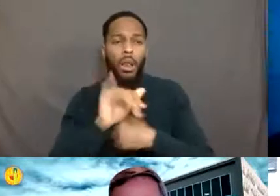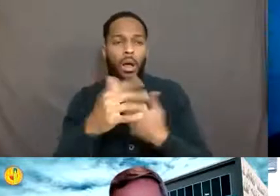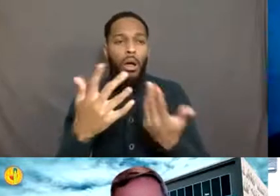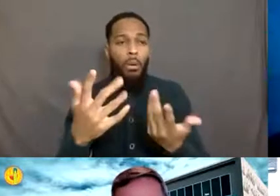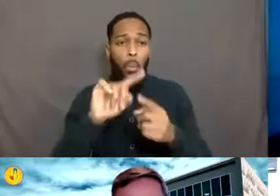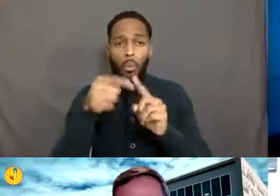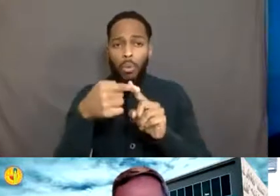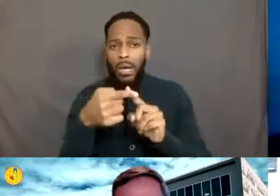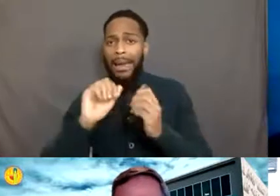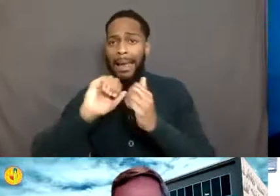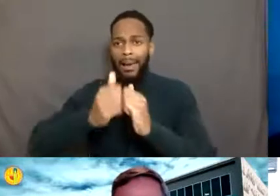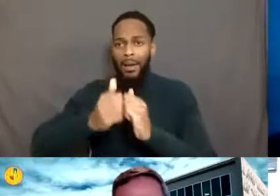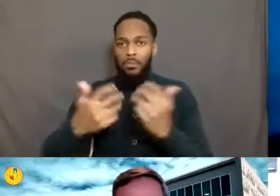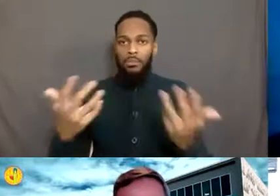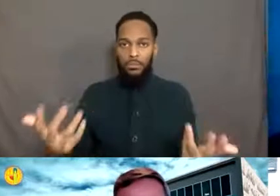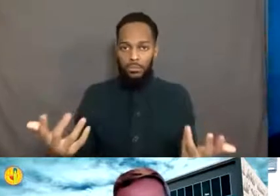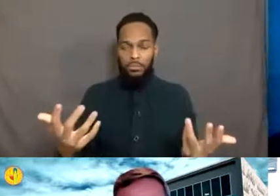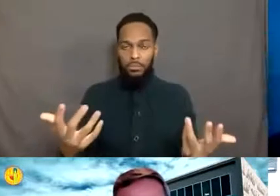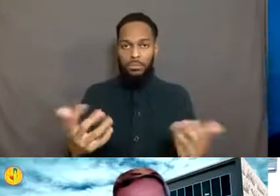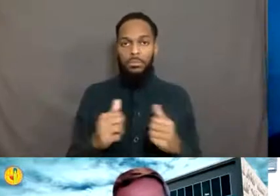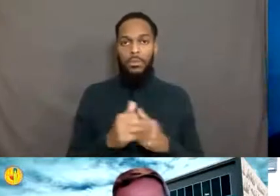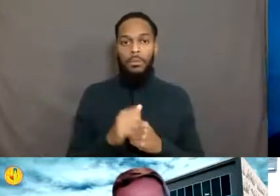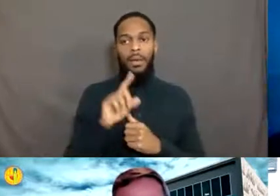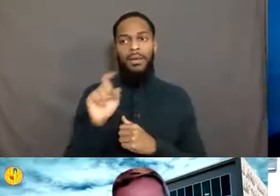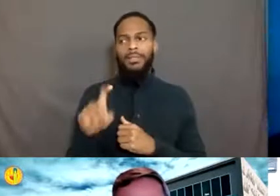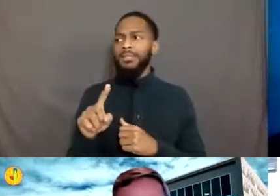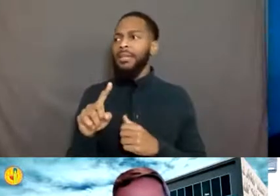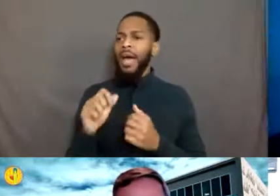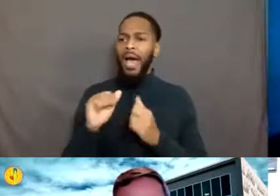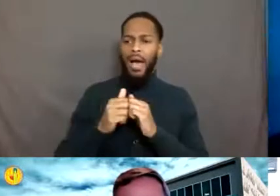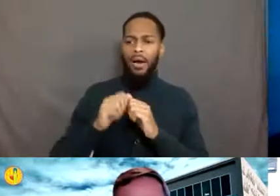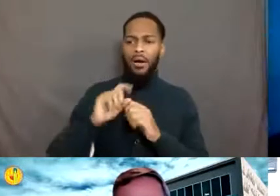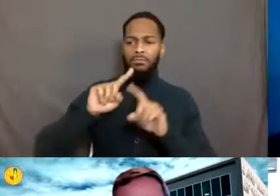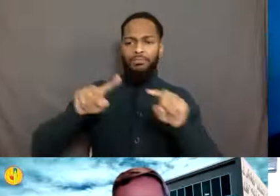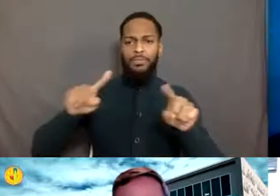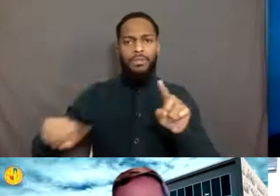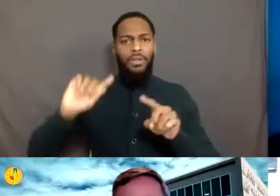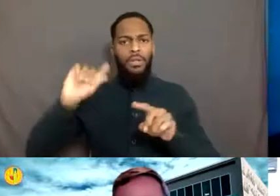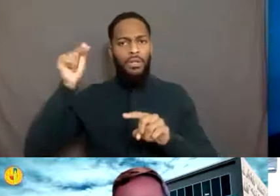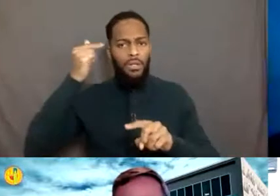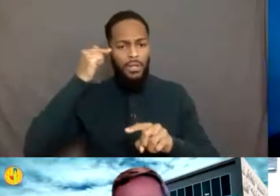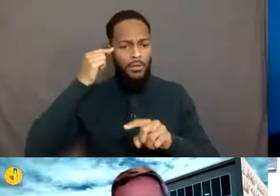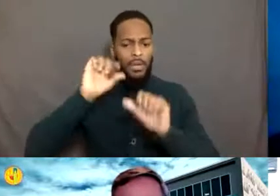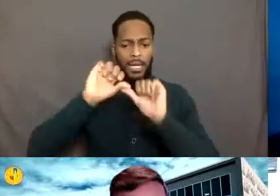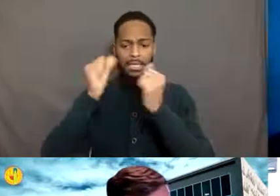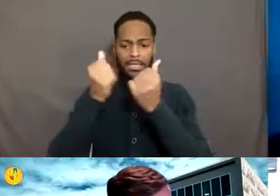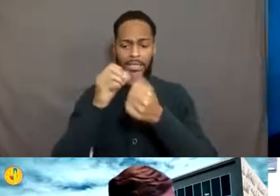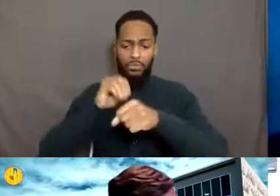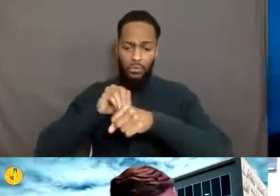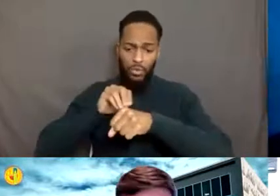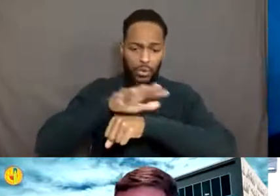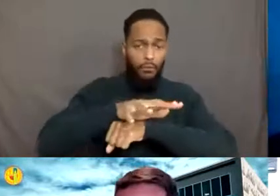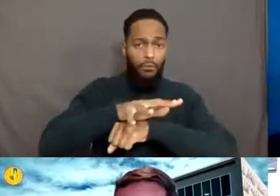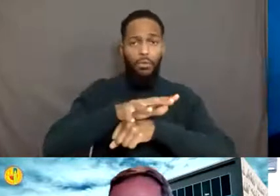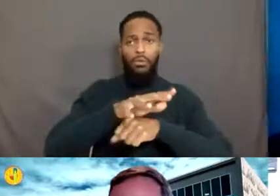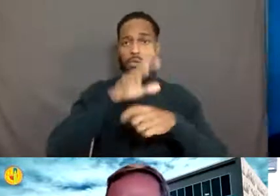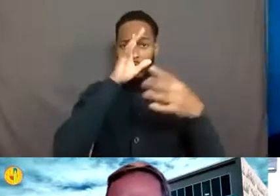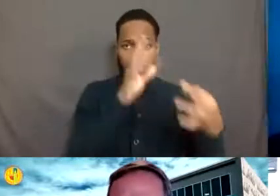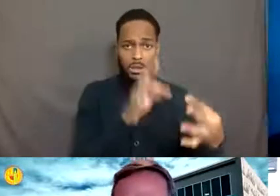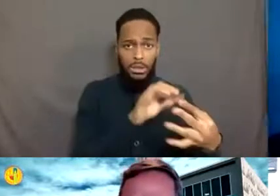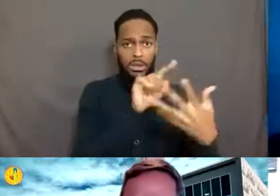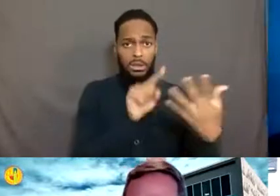asked about the influence of different government agencies. I will acknowledge, and I was on the phone earlier today with our